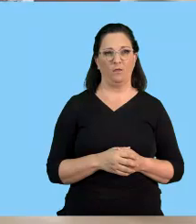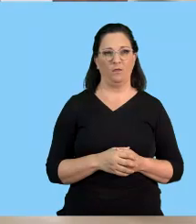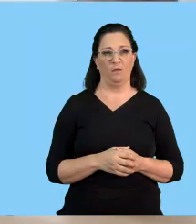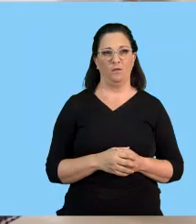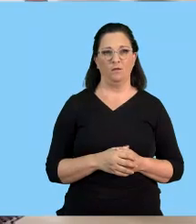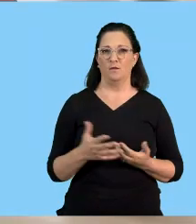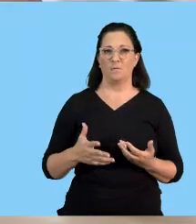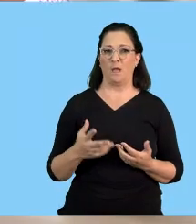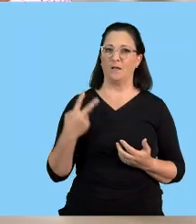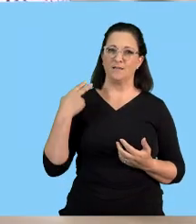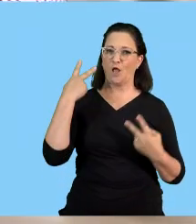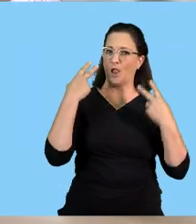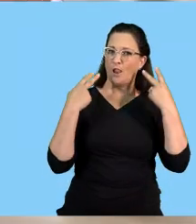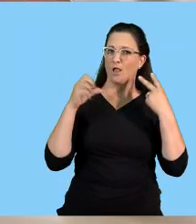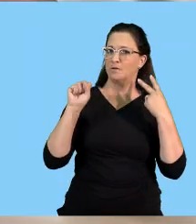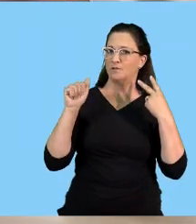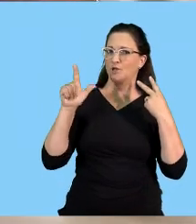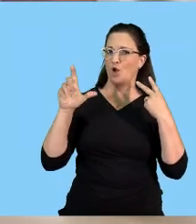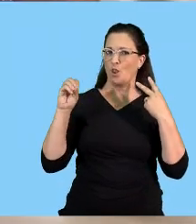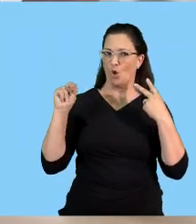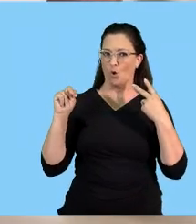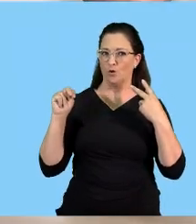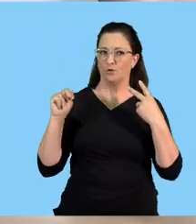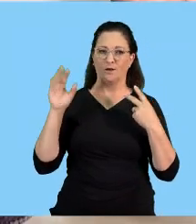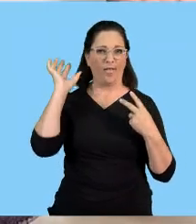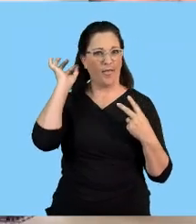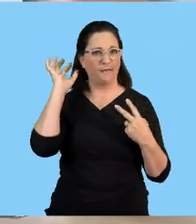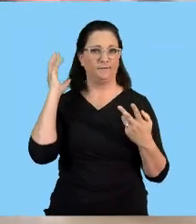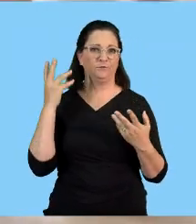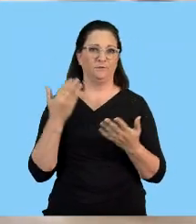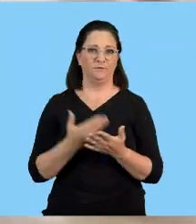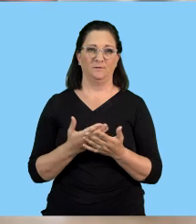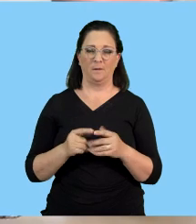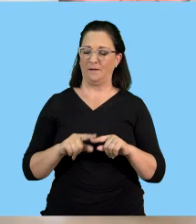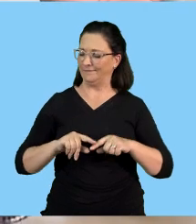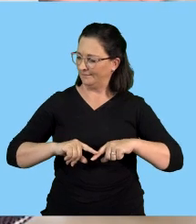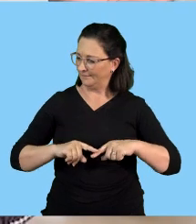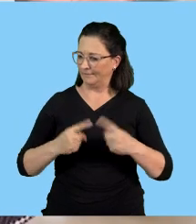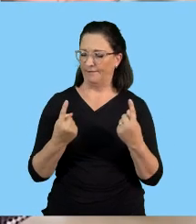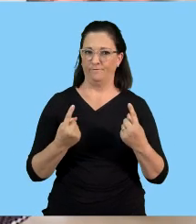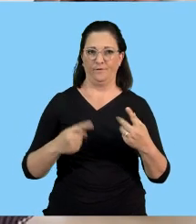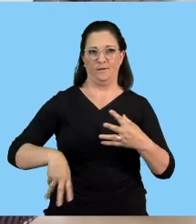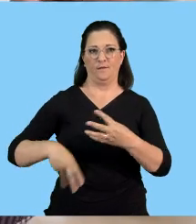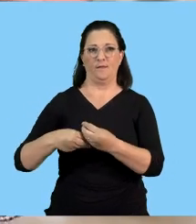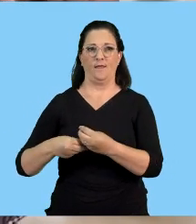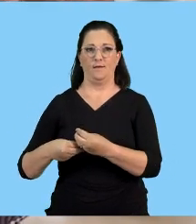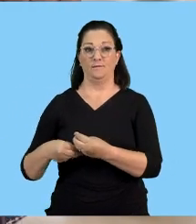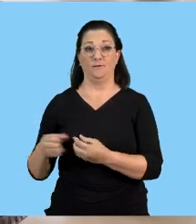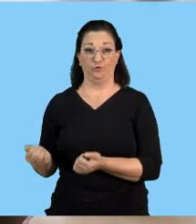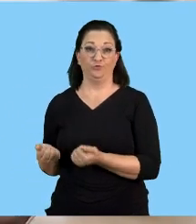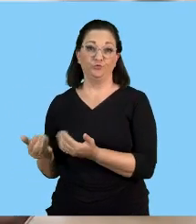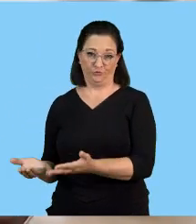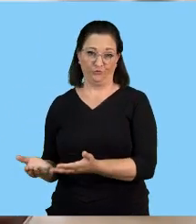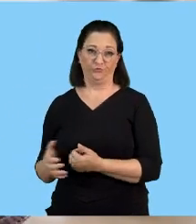a salon. So we're going to start a salon, which is Mabue Hairdressing Salon. So it's totally different. We are adding a